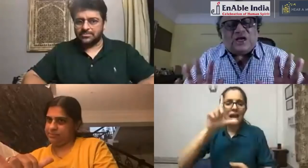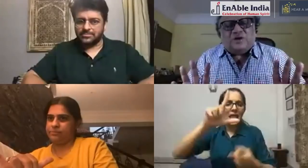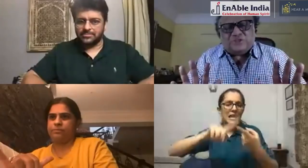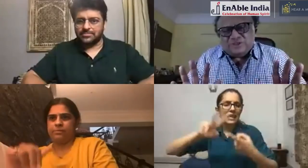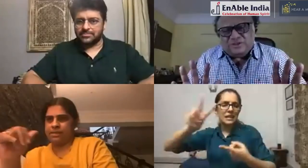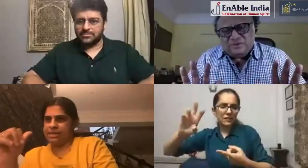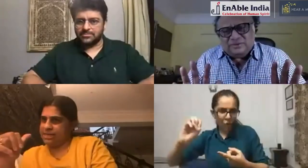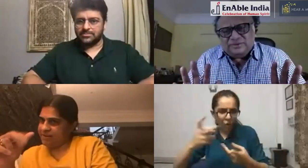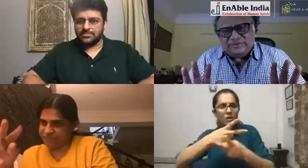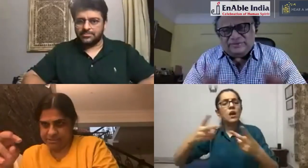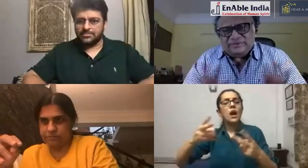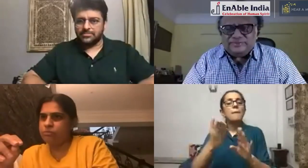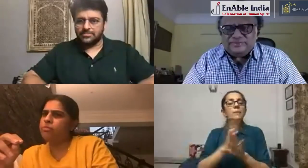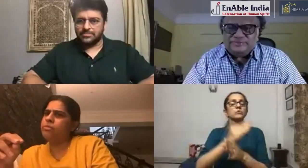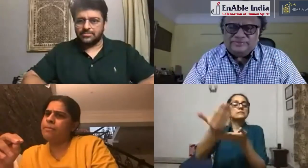extra precaution.